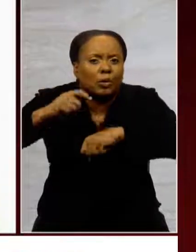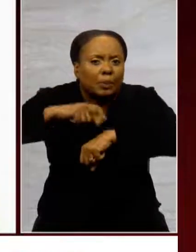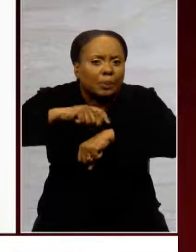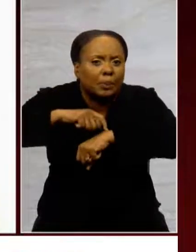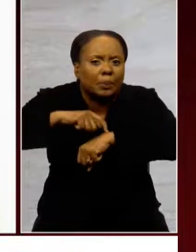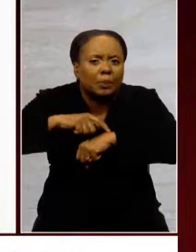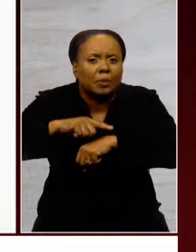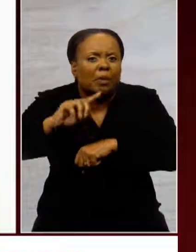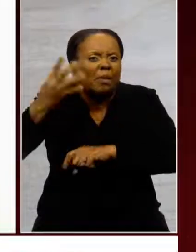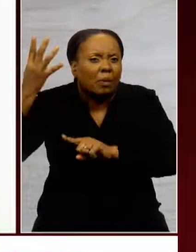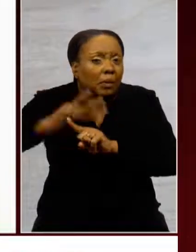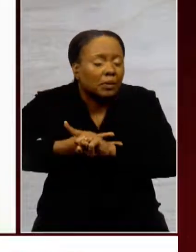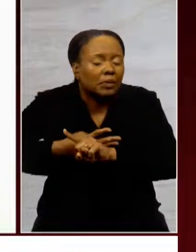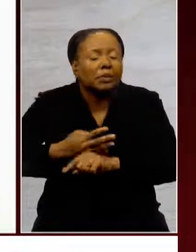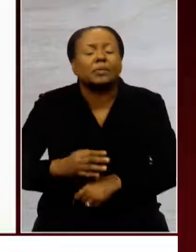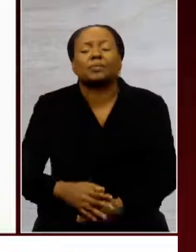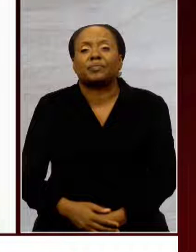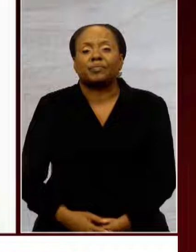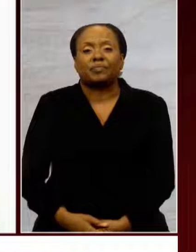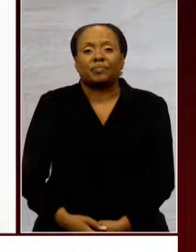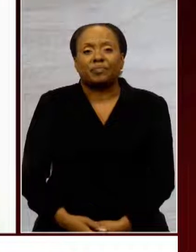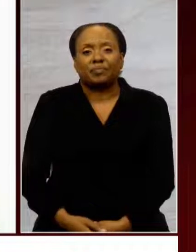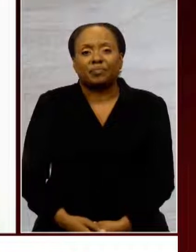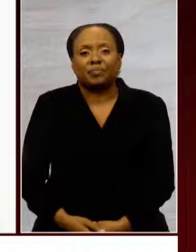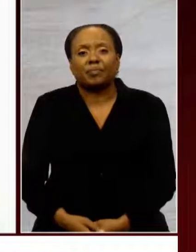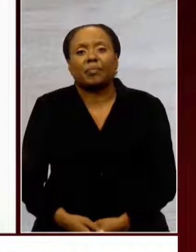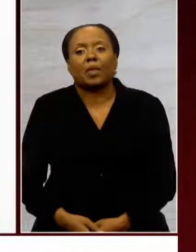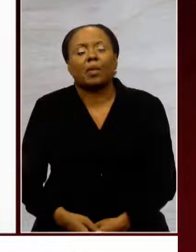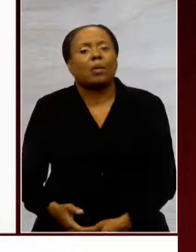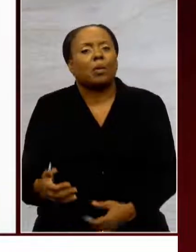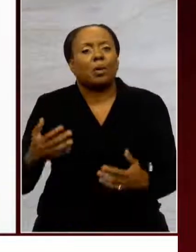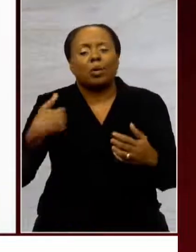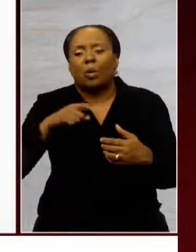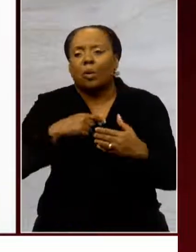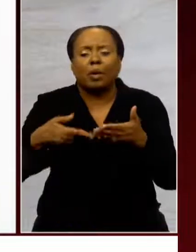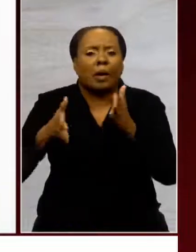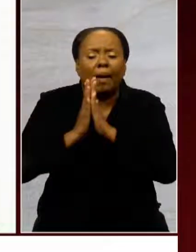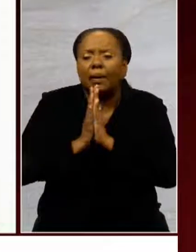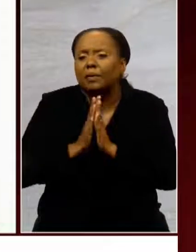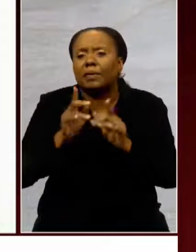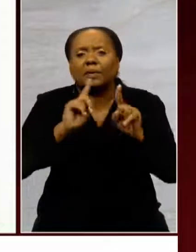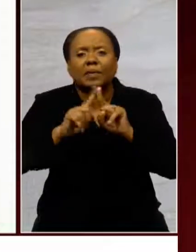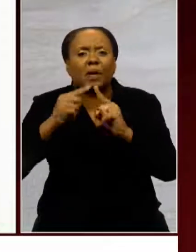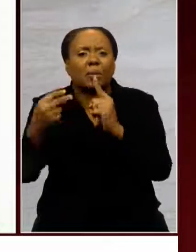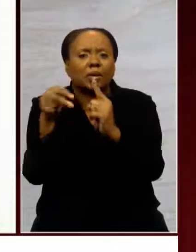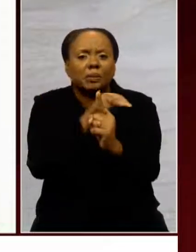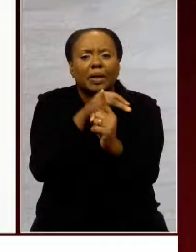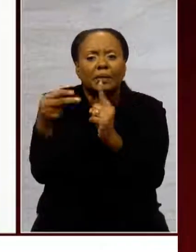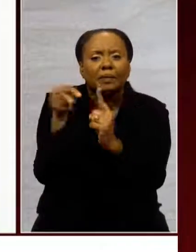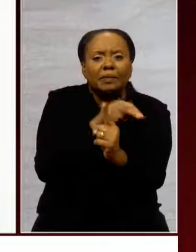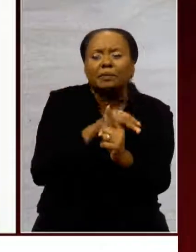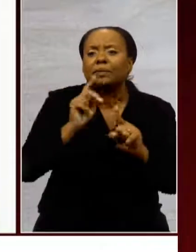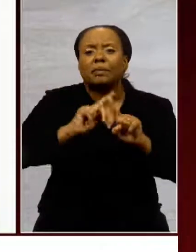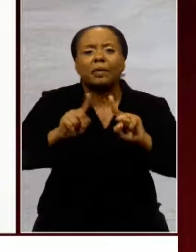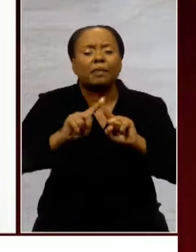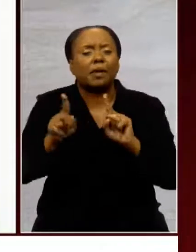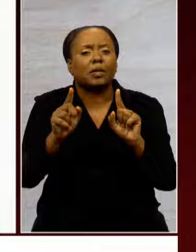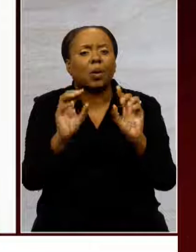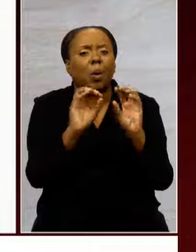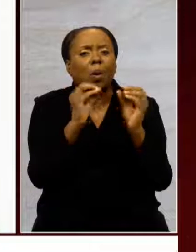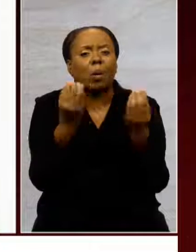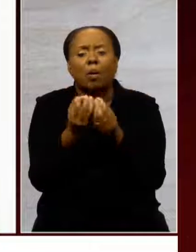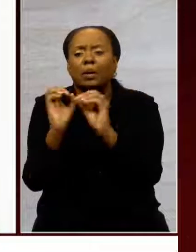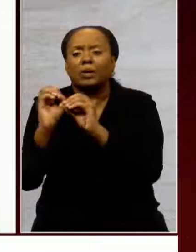varying perspectives of those organizations, the recommendations that they have put forward, and also